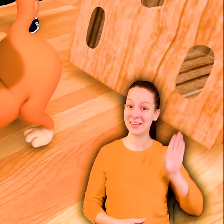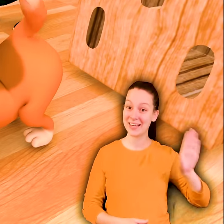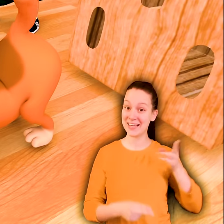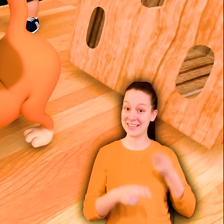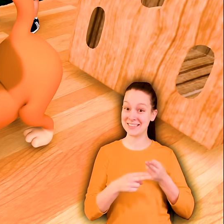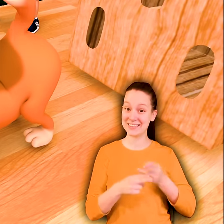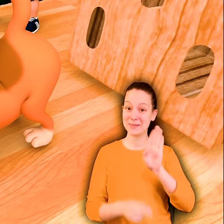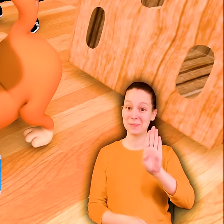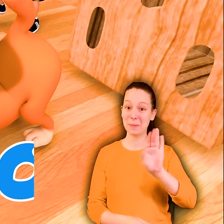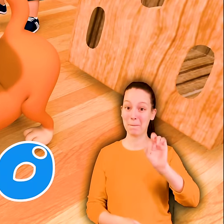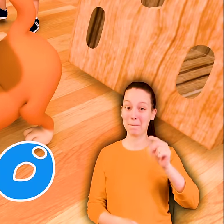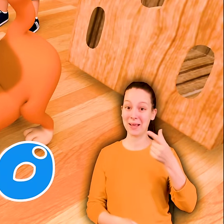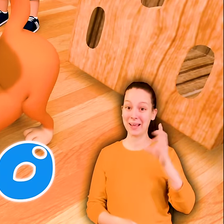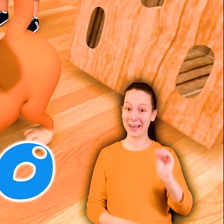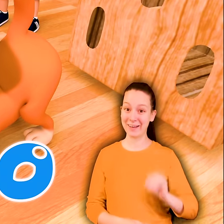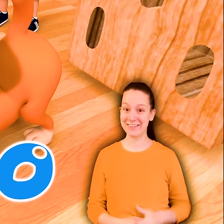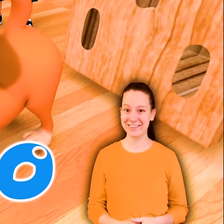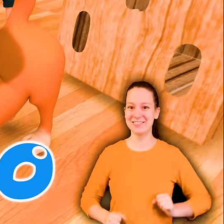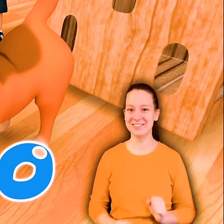bingo